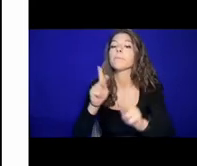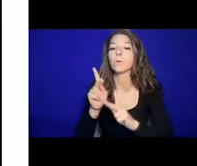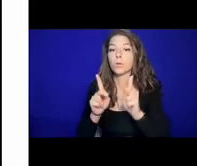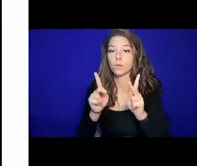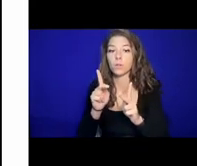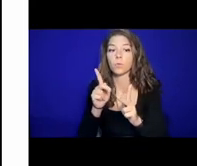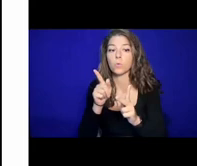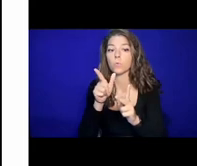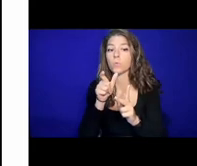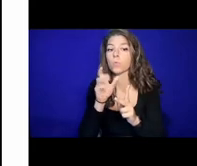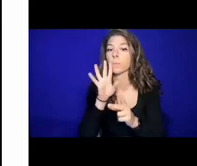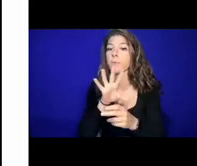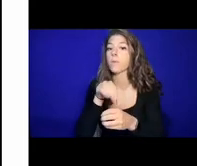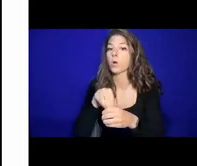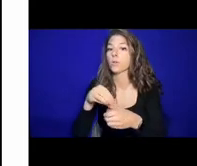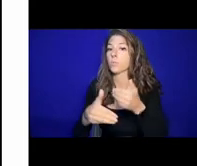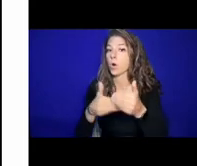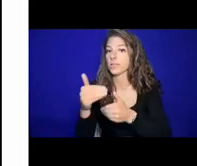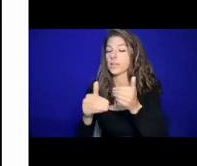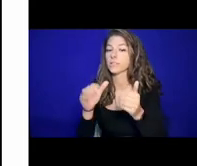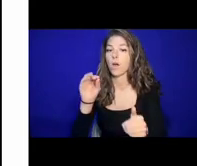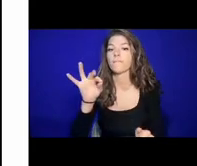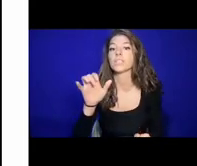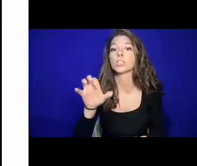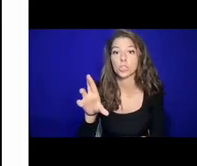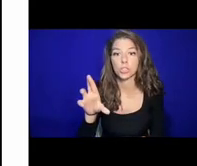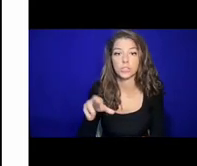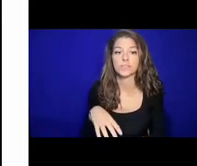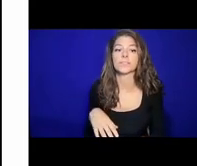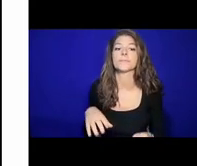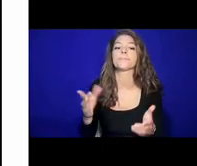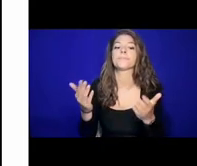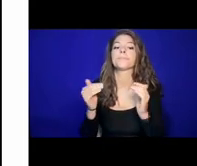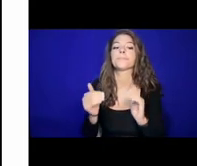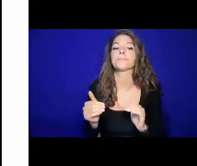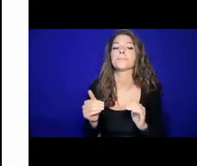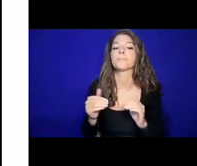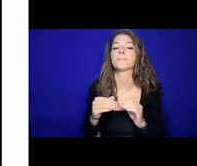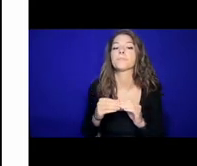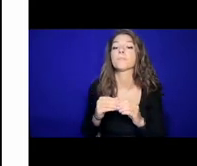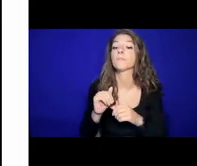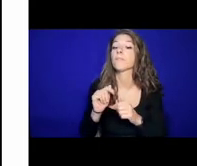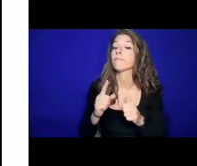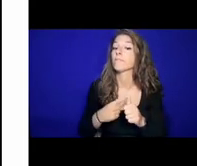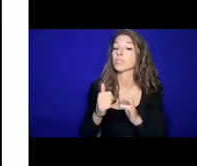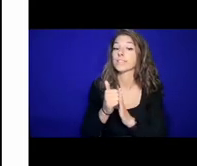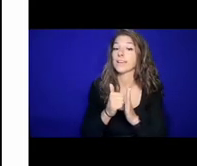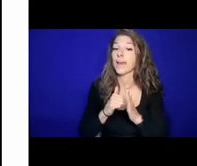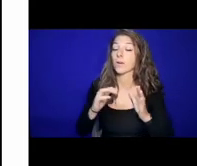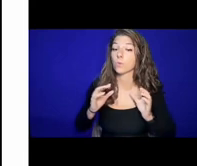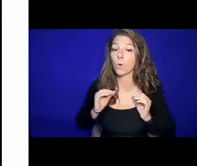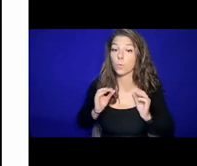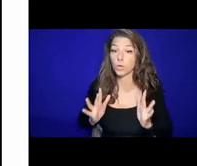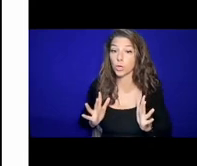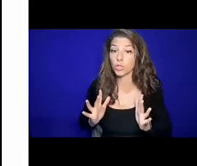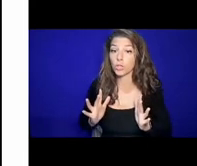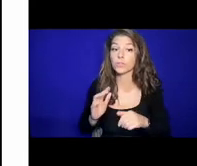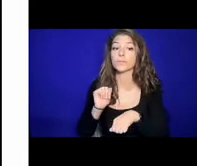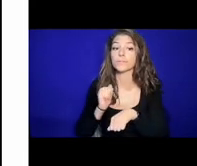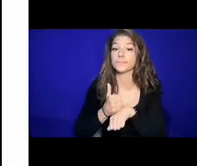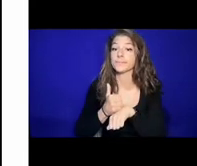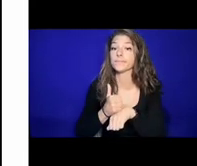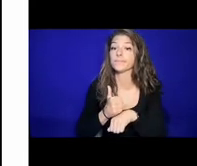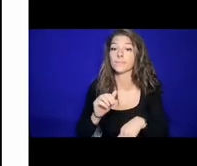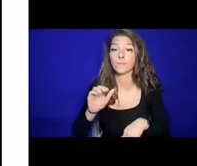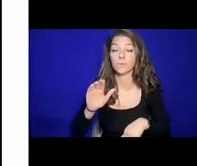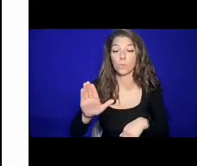are going to be part of the process of managing the ABLE accounts. You set up the first ABLE account on behalf